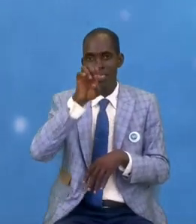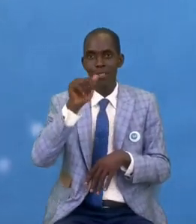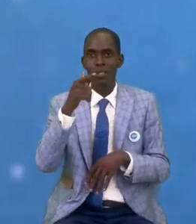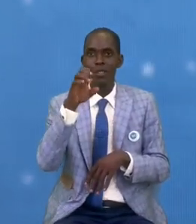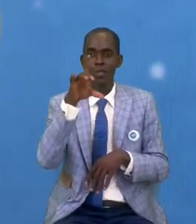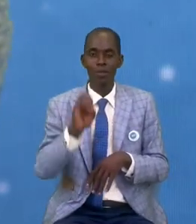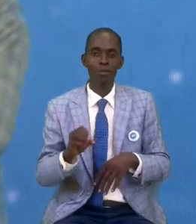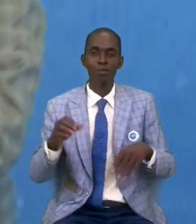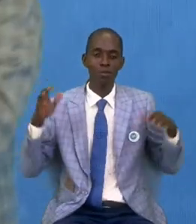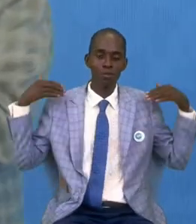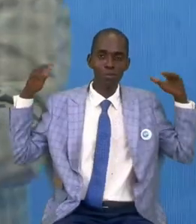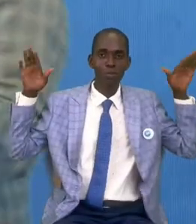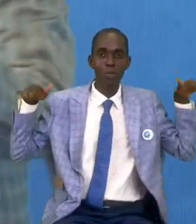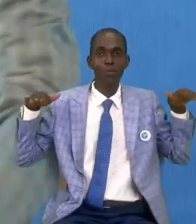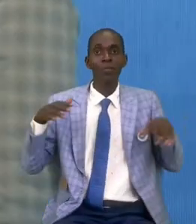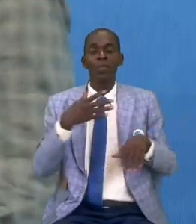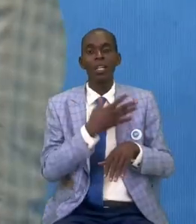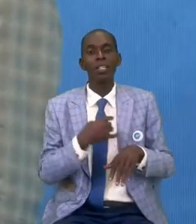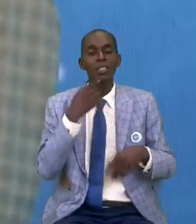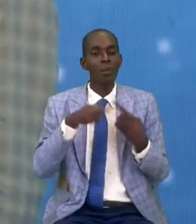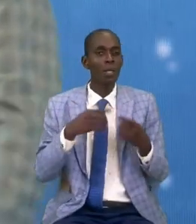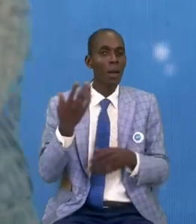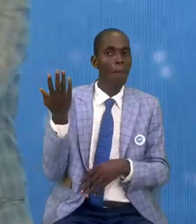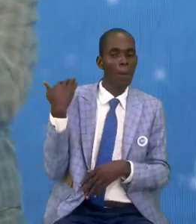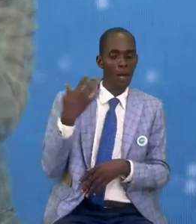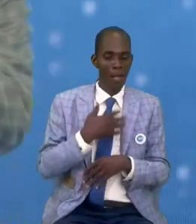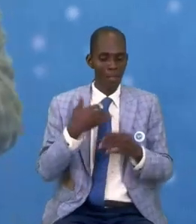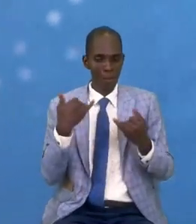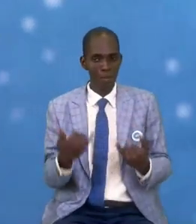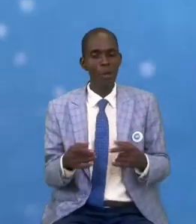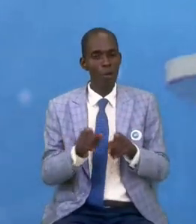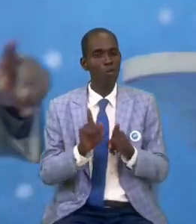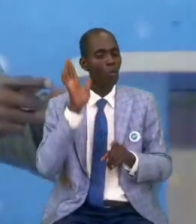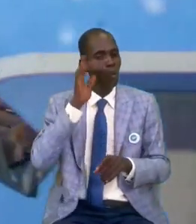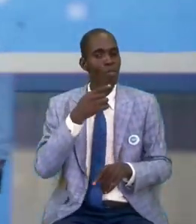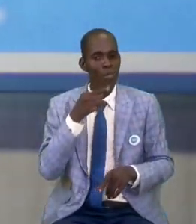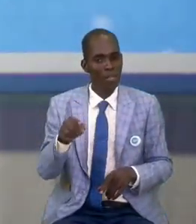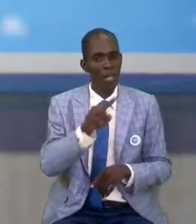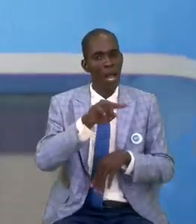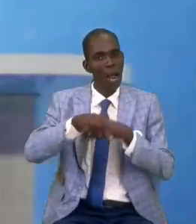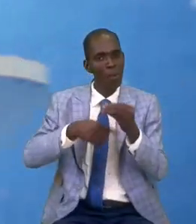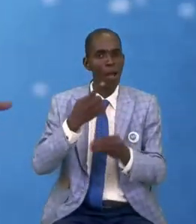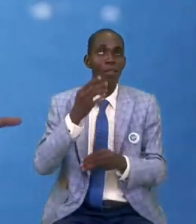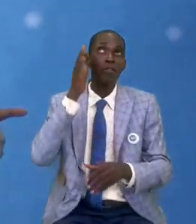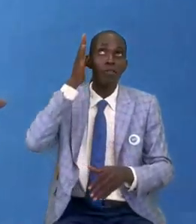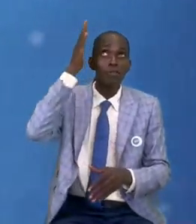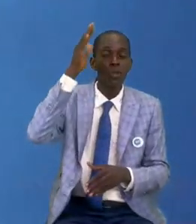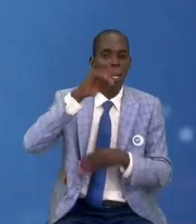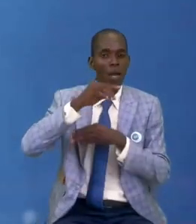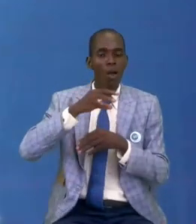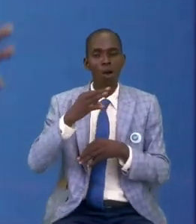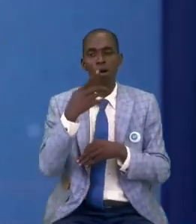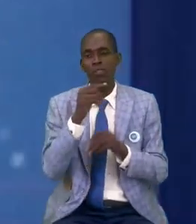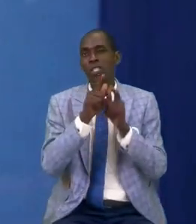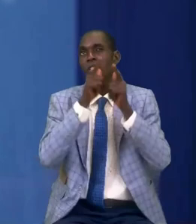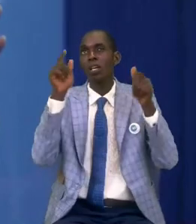them the future, by the great work he will do. That's why I start from the